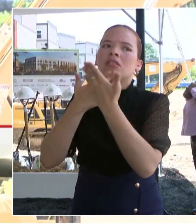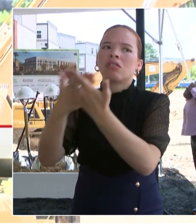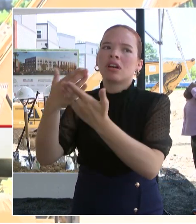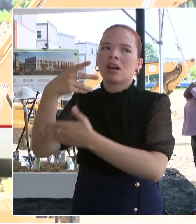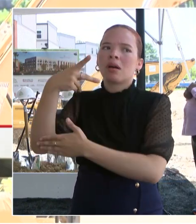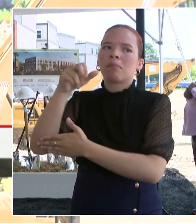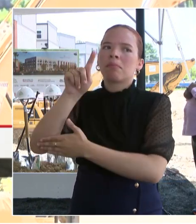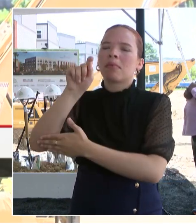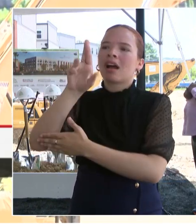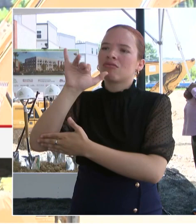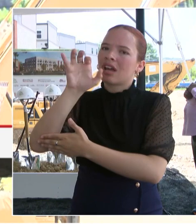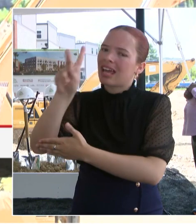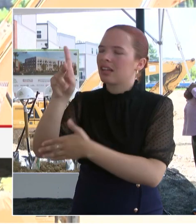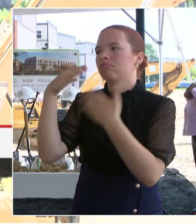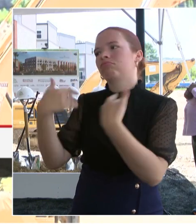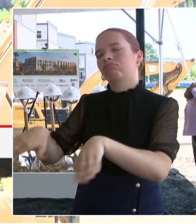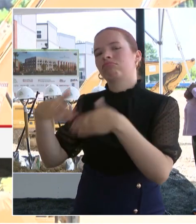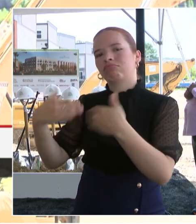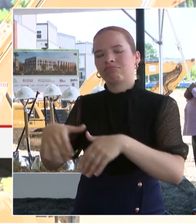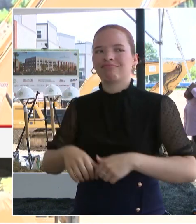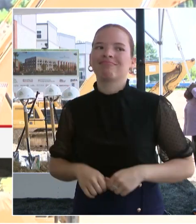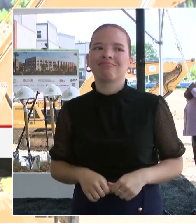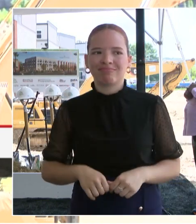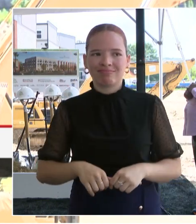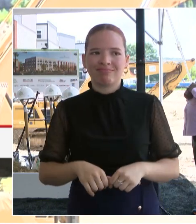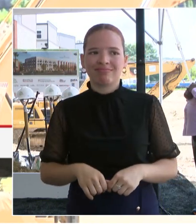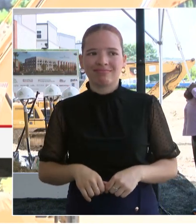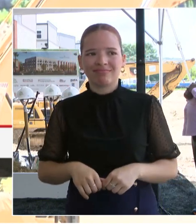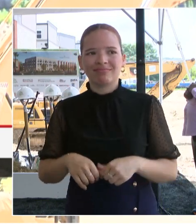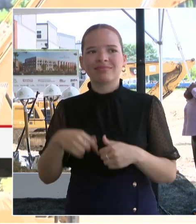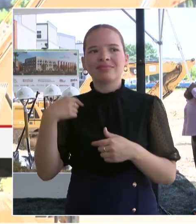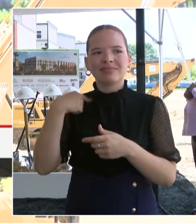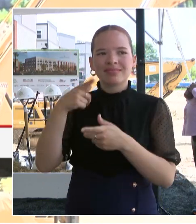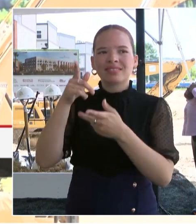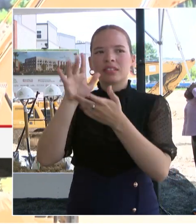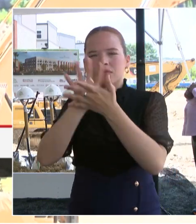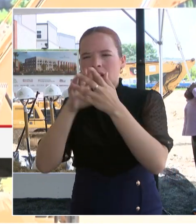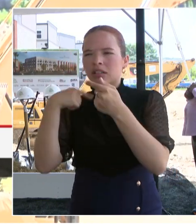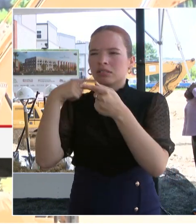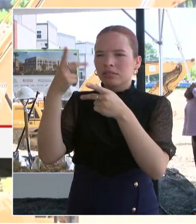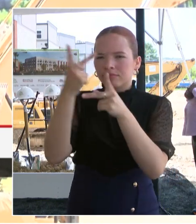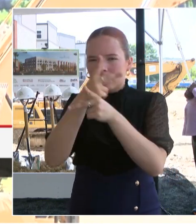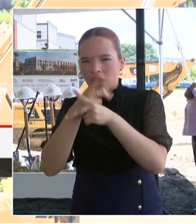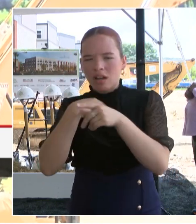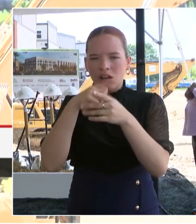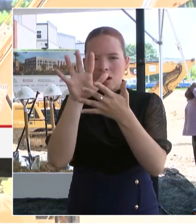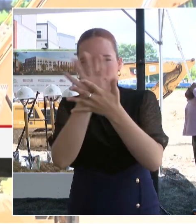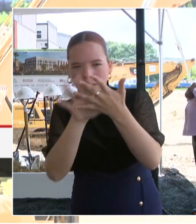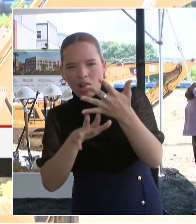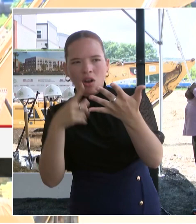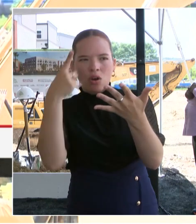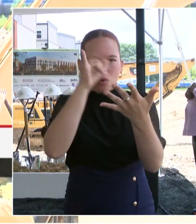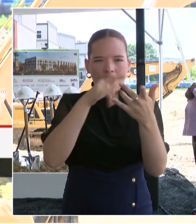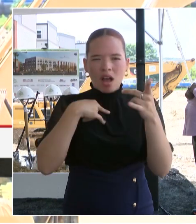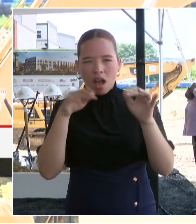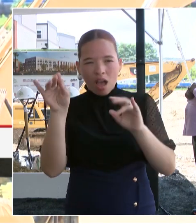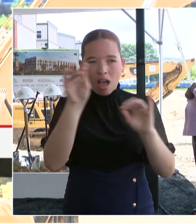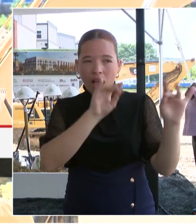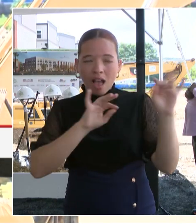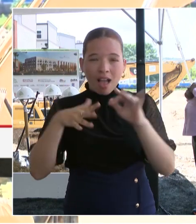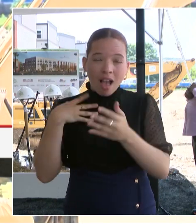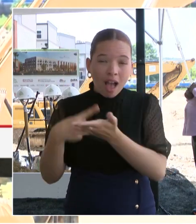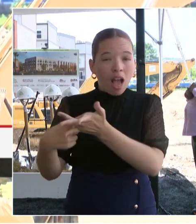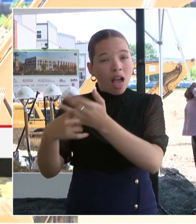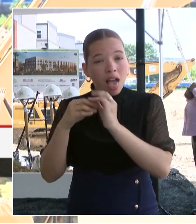the machinations of the land and how we can get DDOT Street park, space, whatever, and make